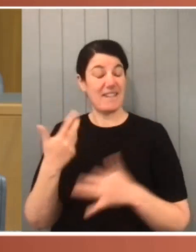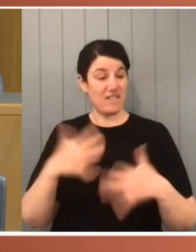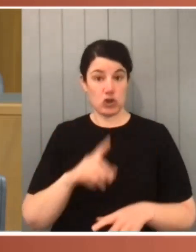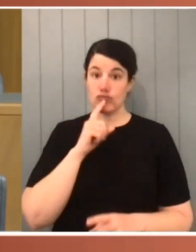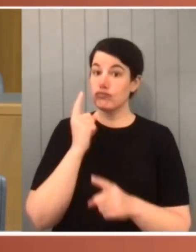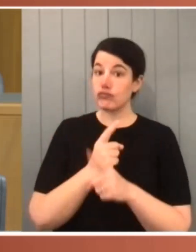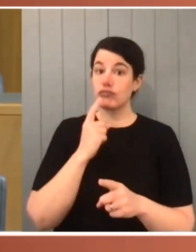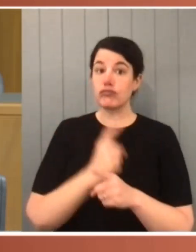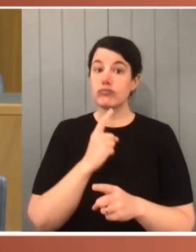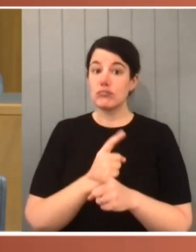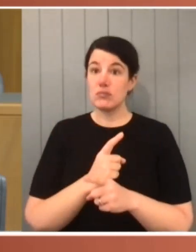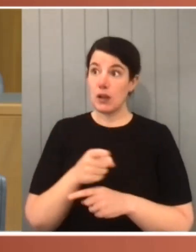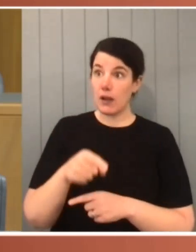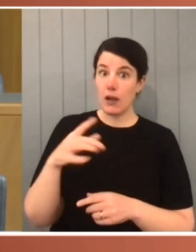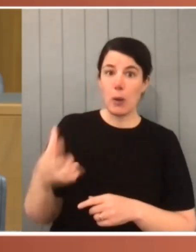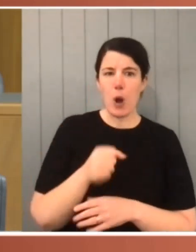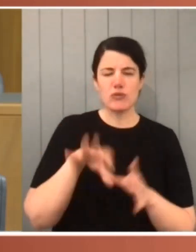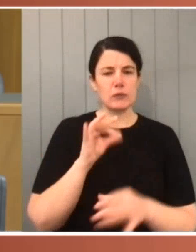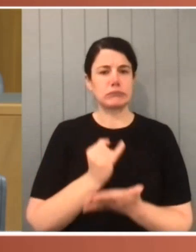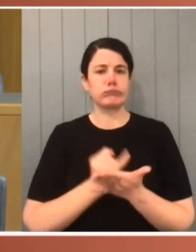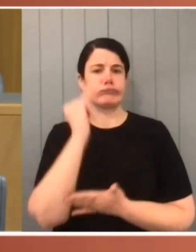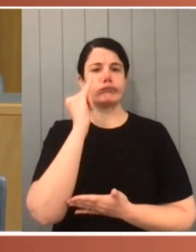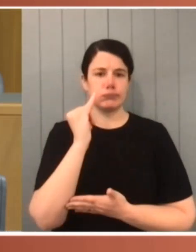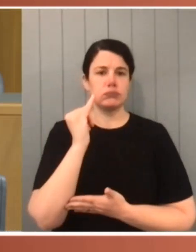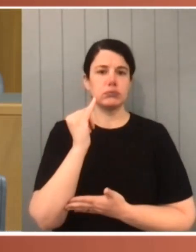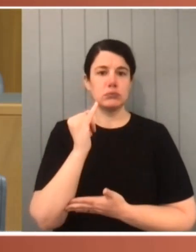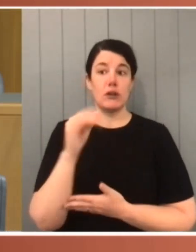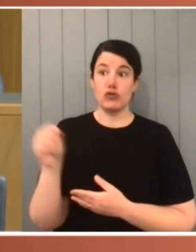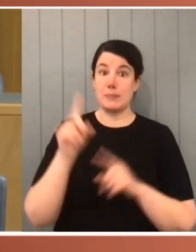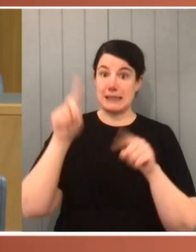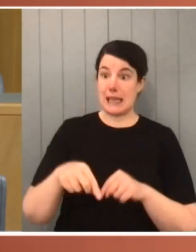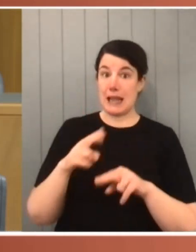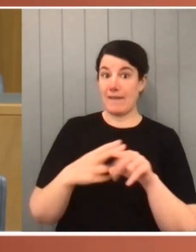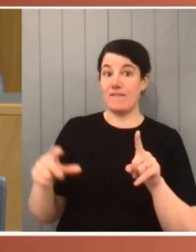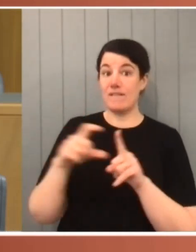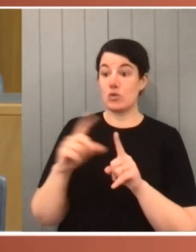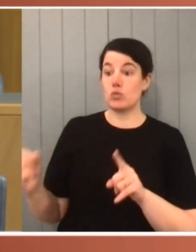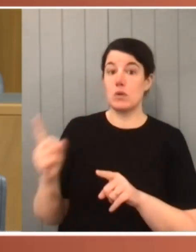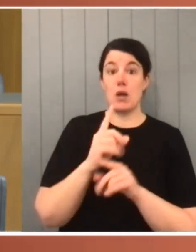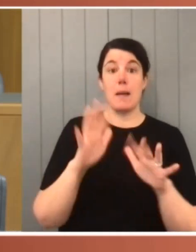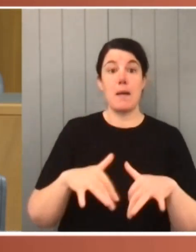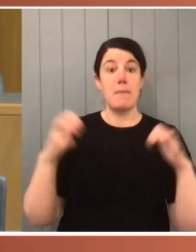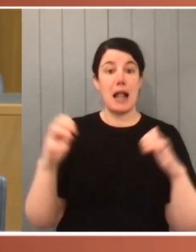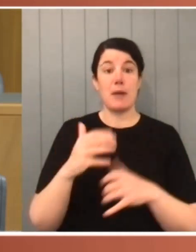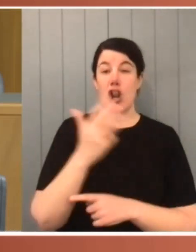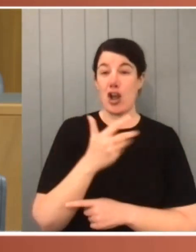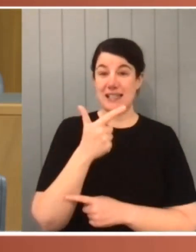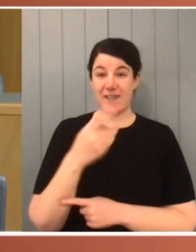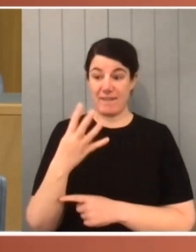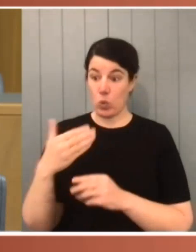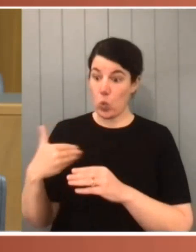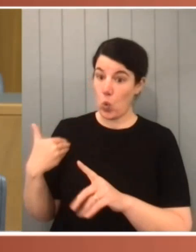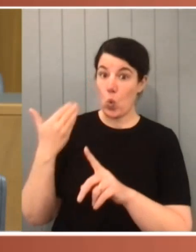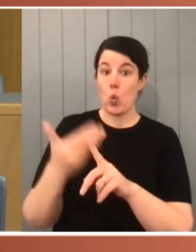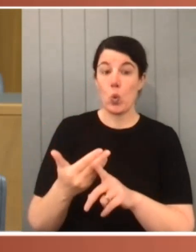critic of compulsory voting since entering the federal parliament in 1974. Howard's opposition